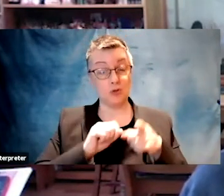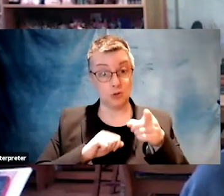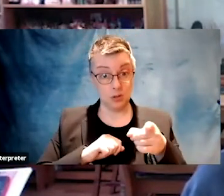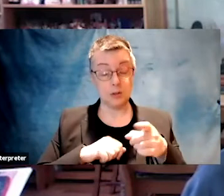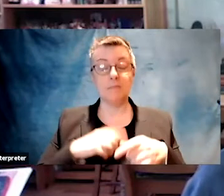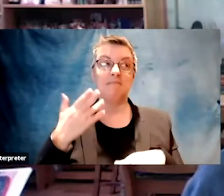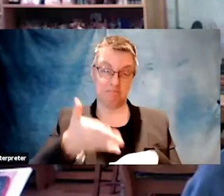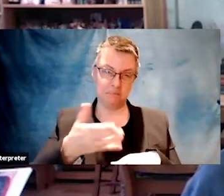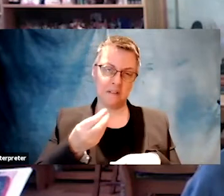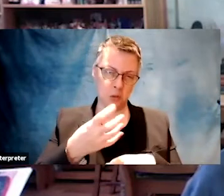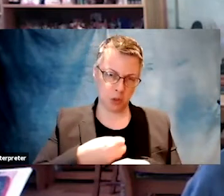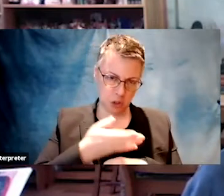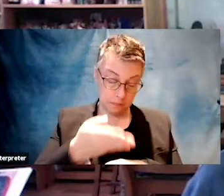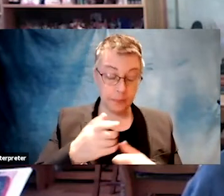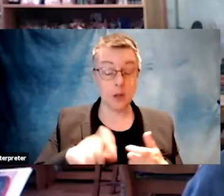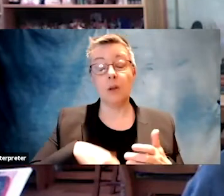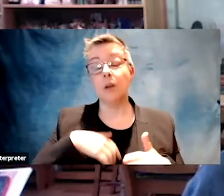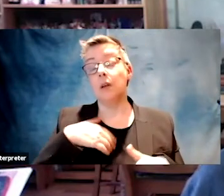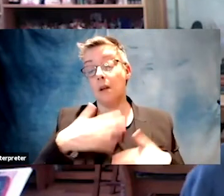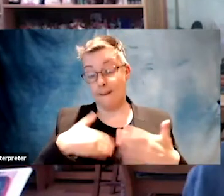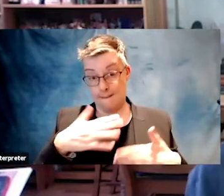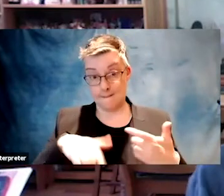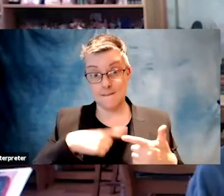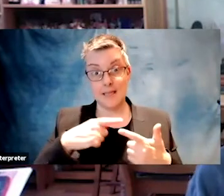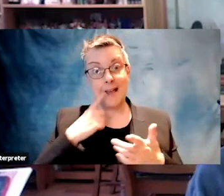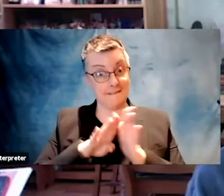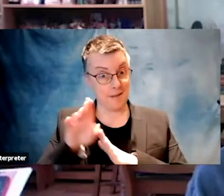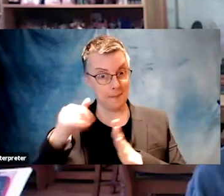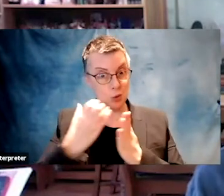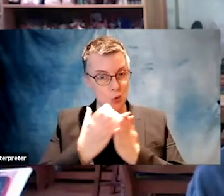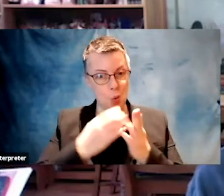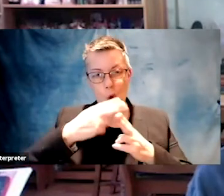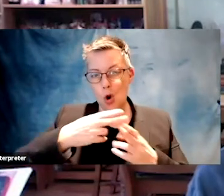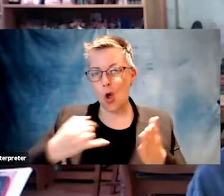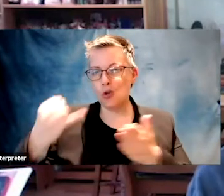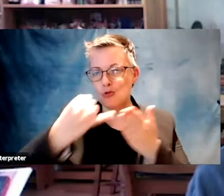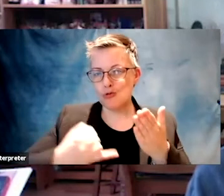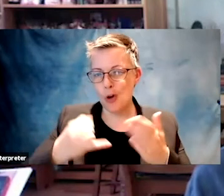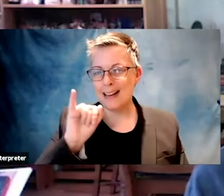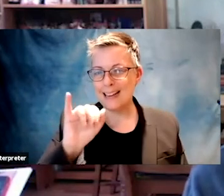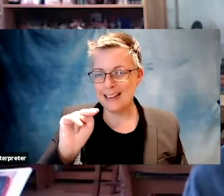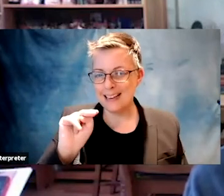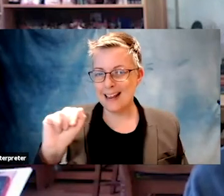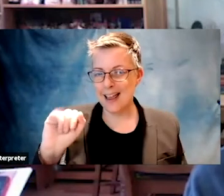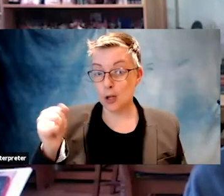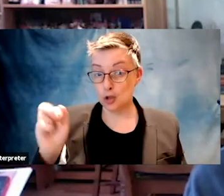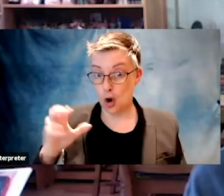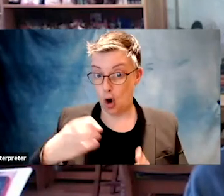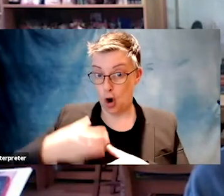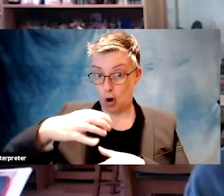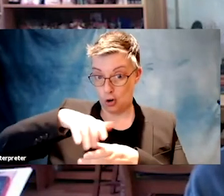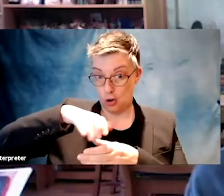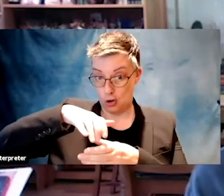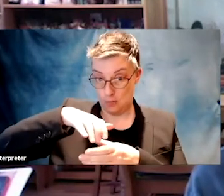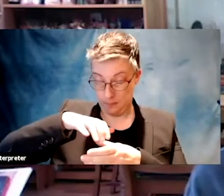uh, I was there for a few years and then I ended up developing this course called drawing in a jar. And it's based on